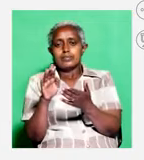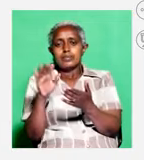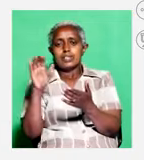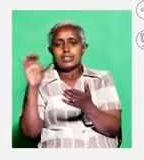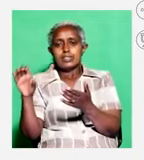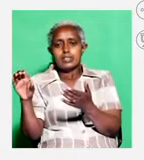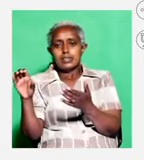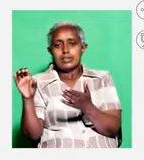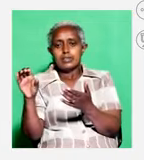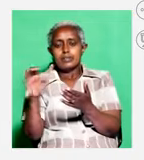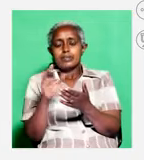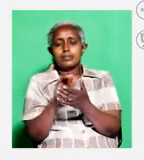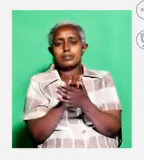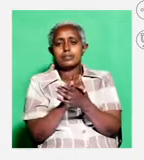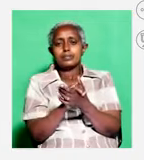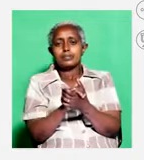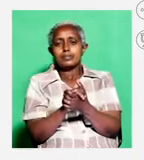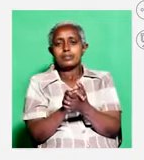C